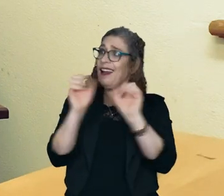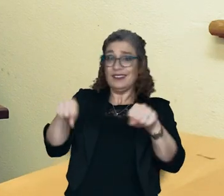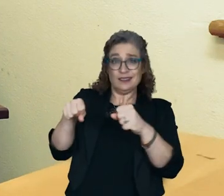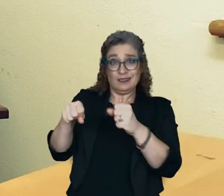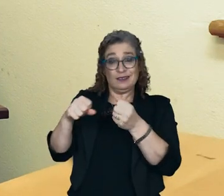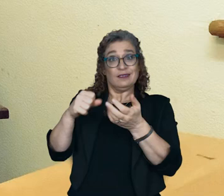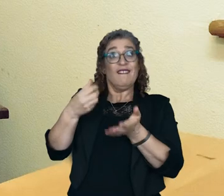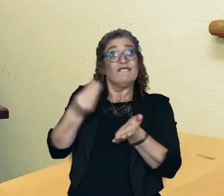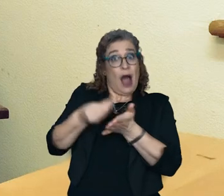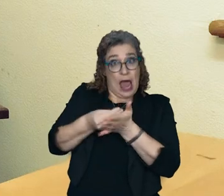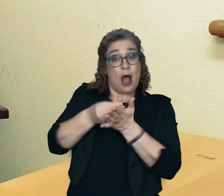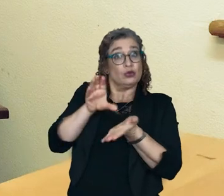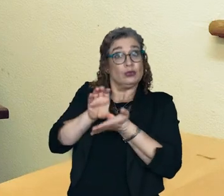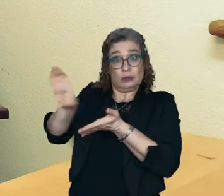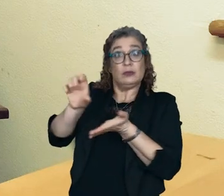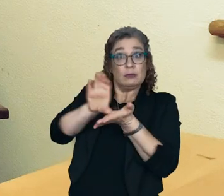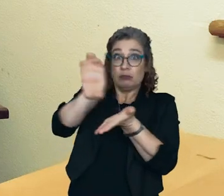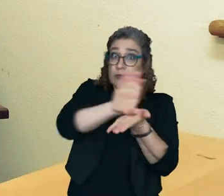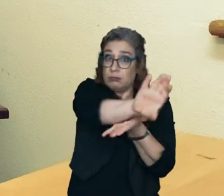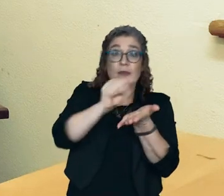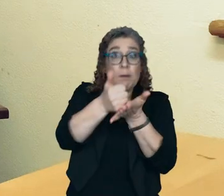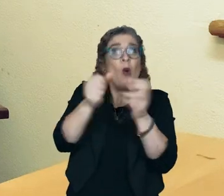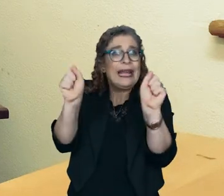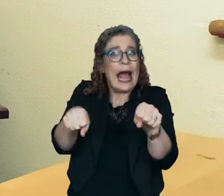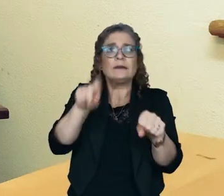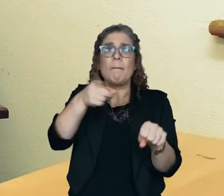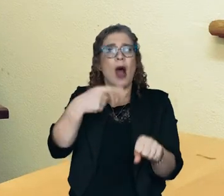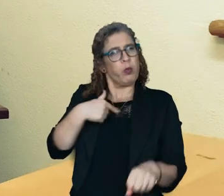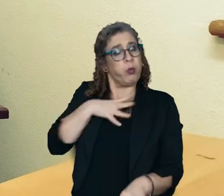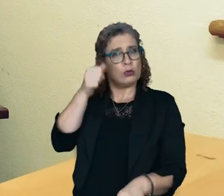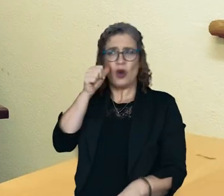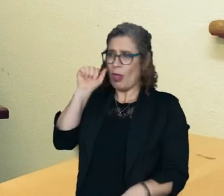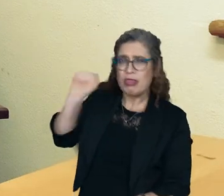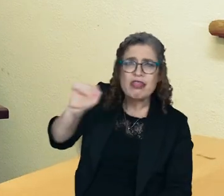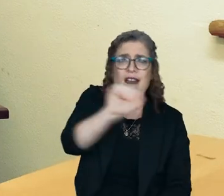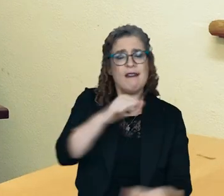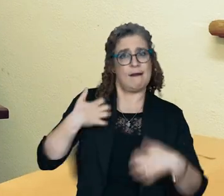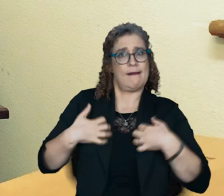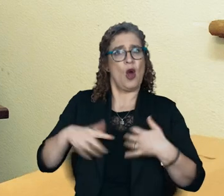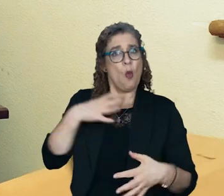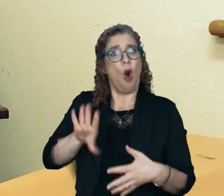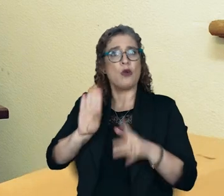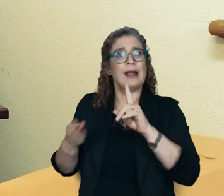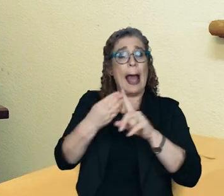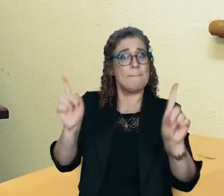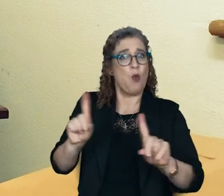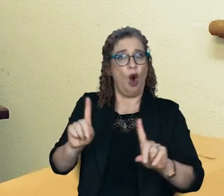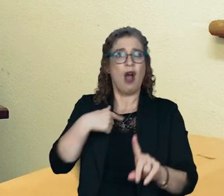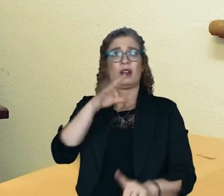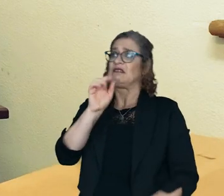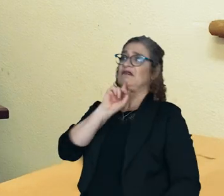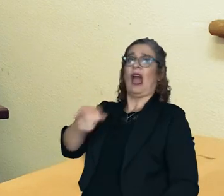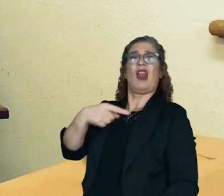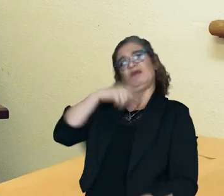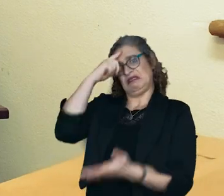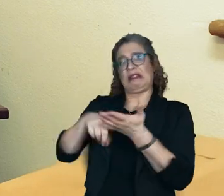own diocese, set the agendas, and we comply and we support that as much as we can. So I think